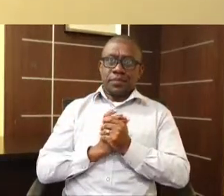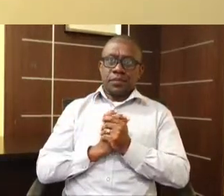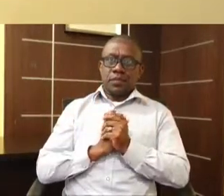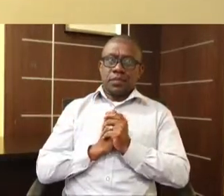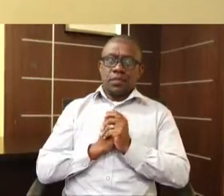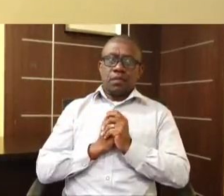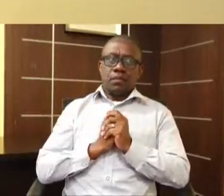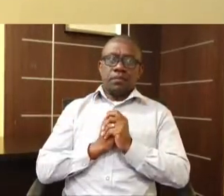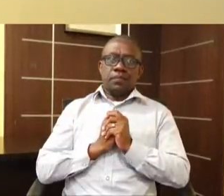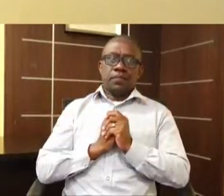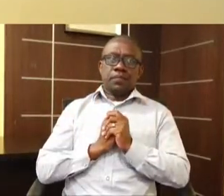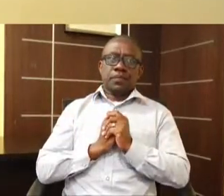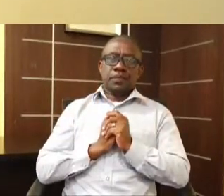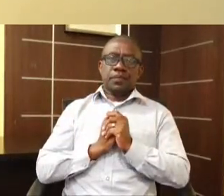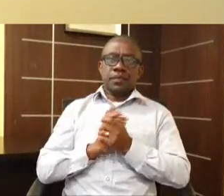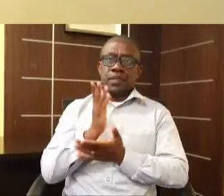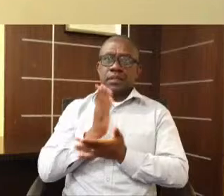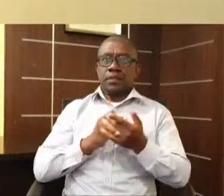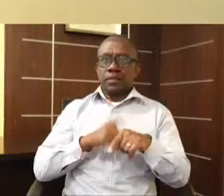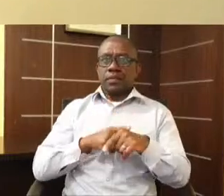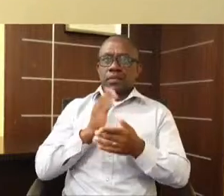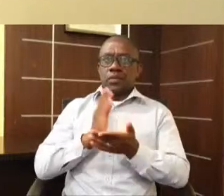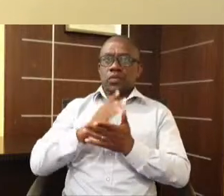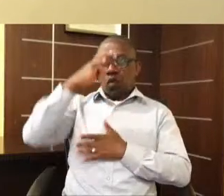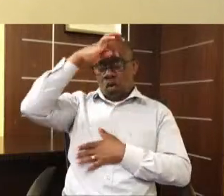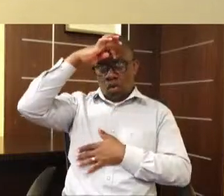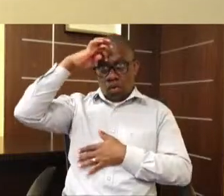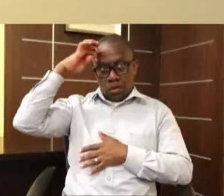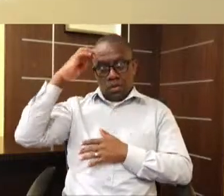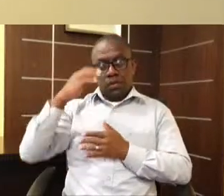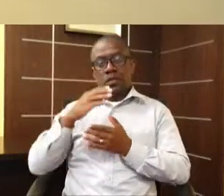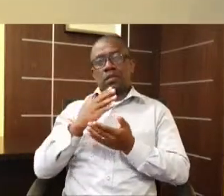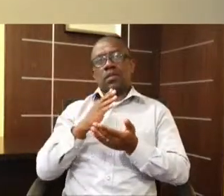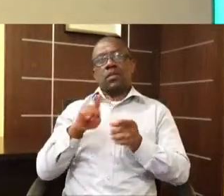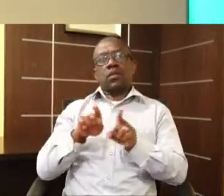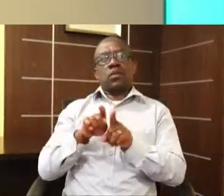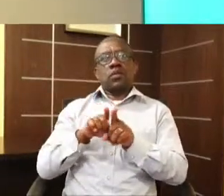It was very hot. Now it's almost raining.